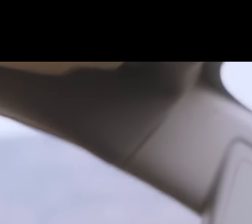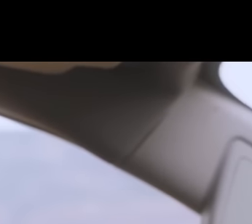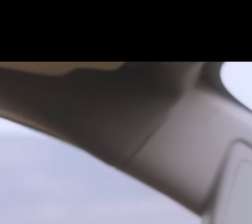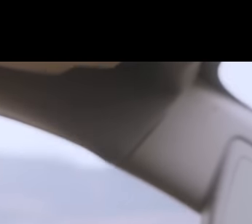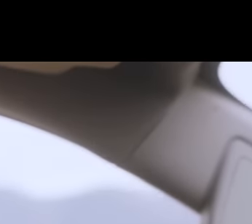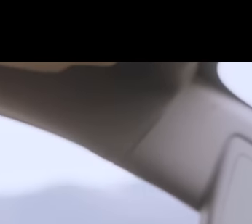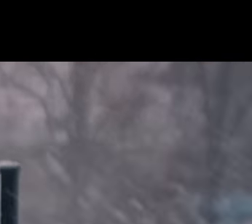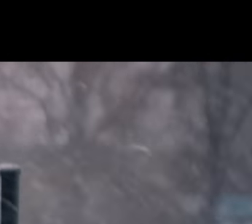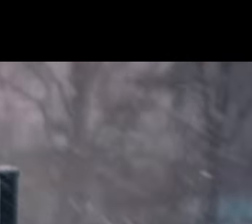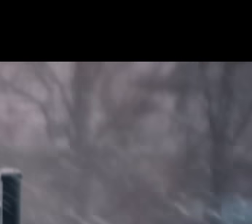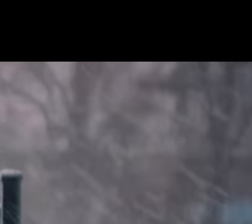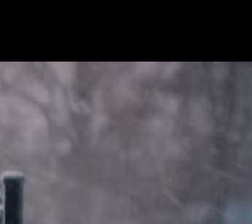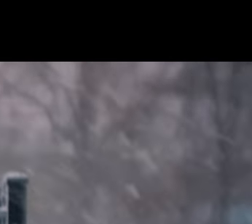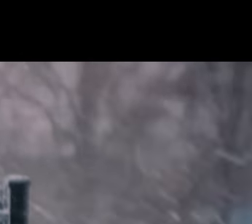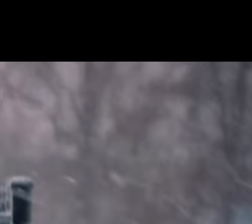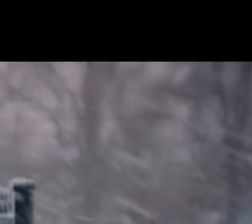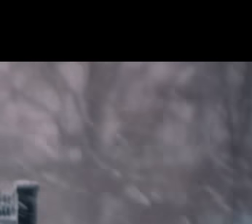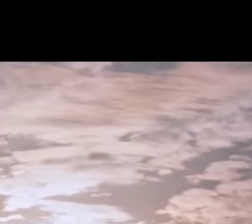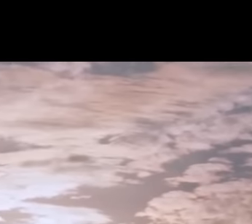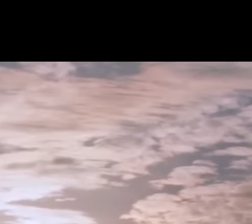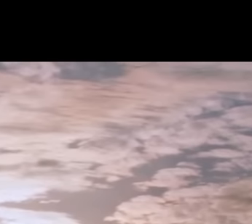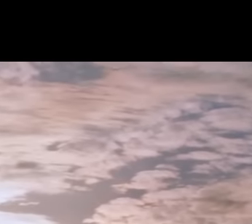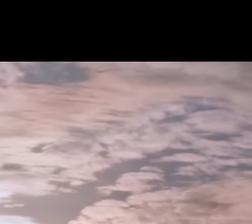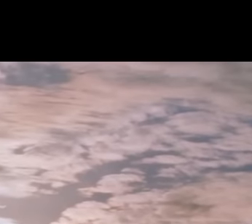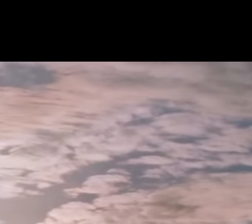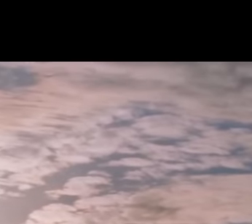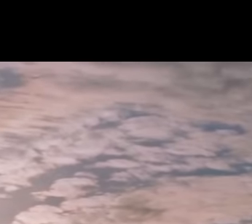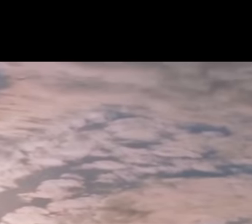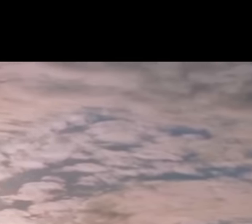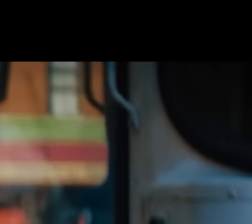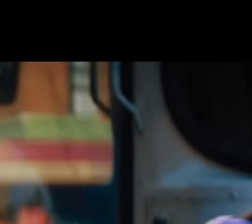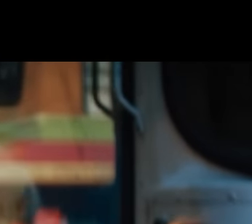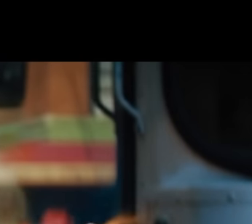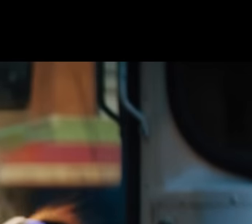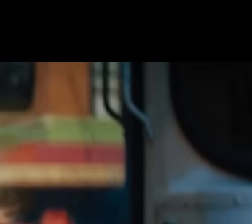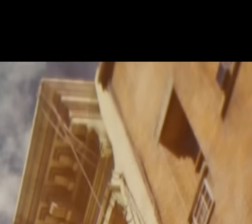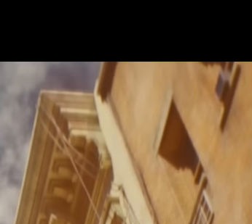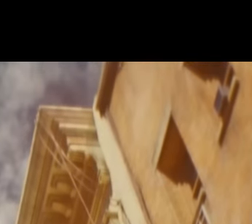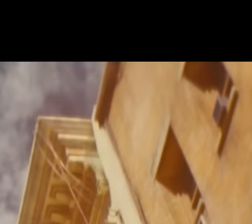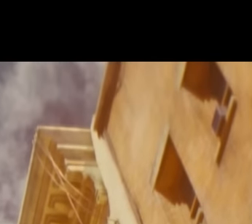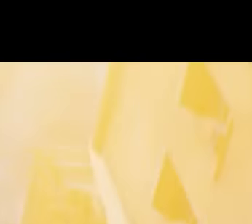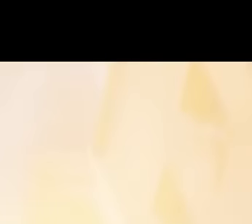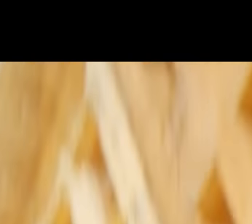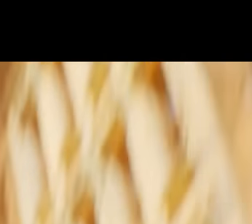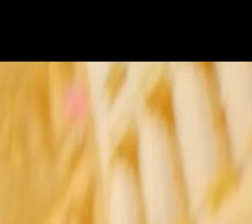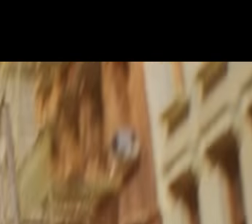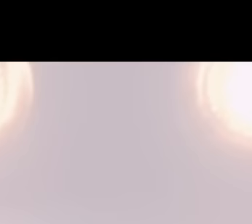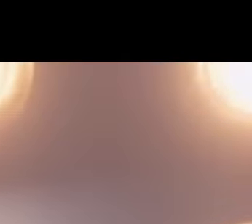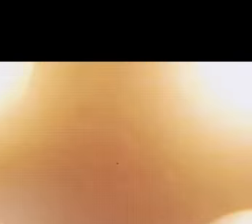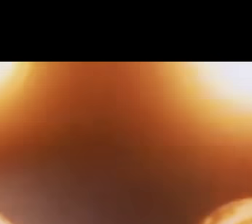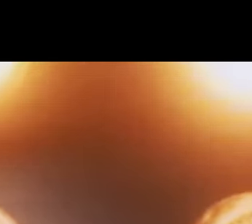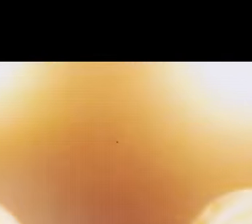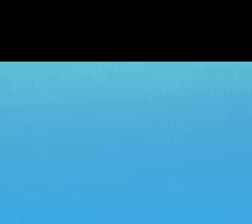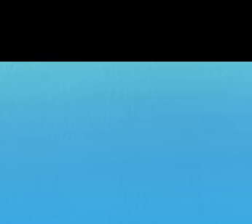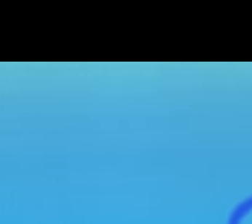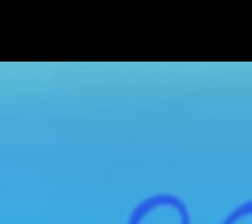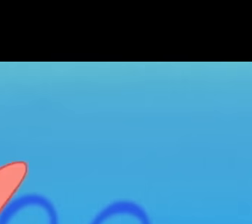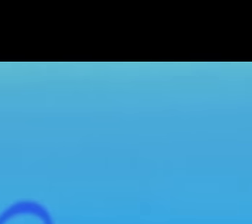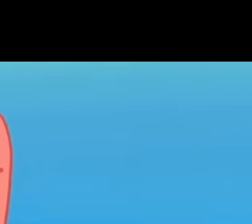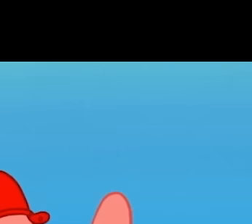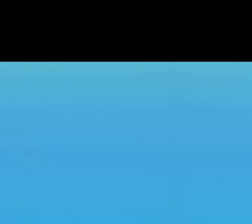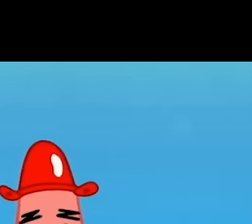CBS Tracker, The Chi, Yellowstone, A Quiet Place, Day One, RuPaul's Drag